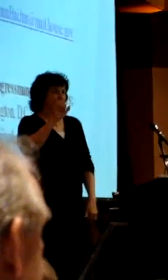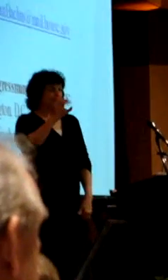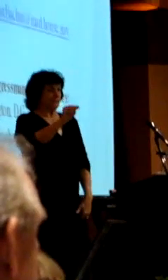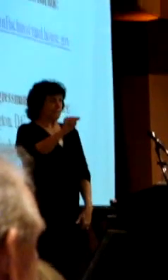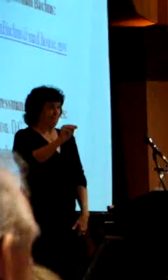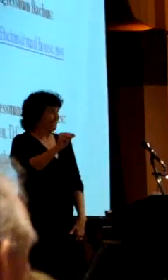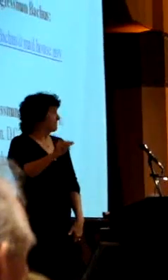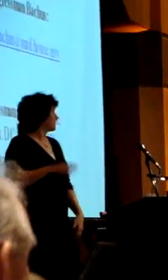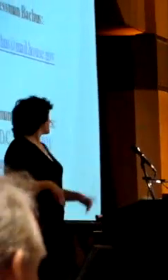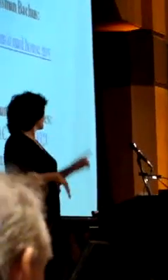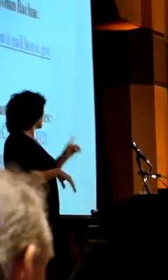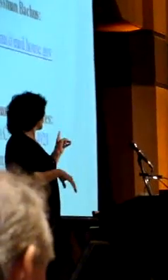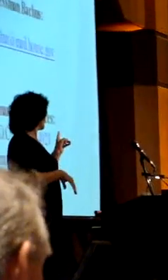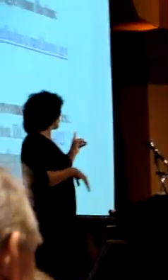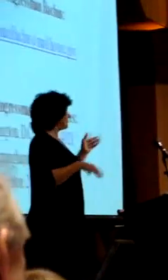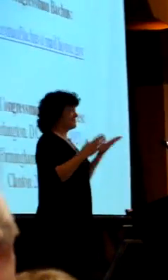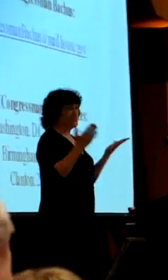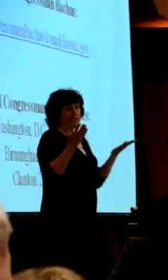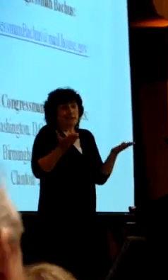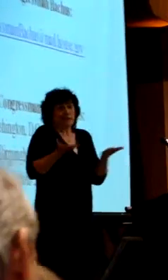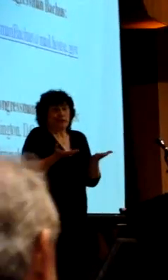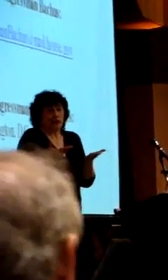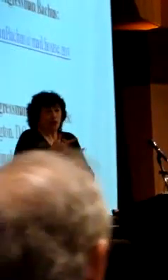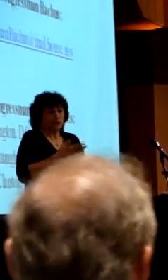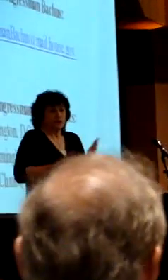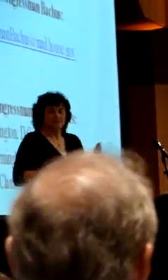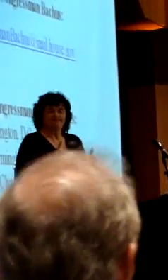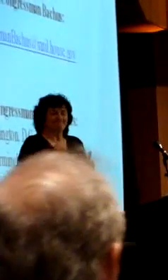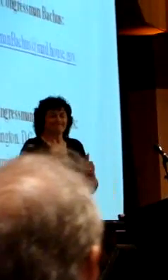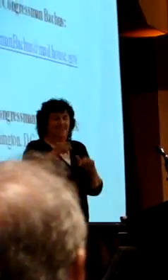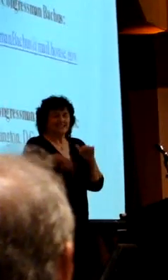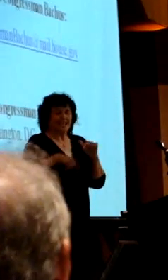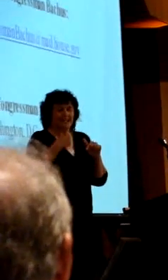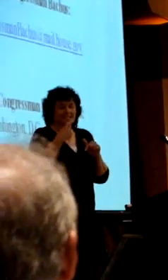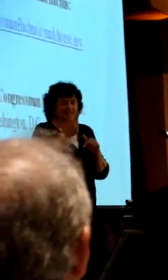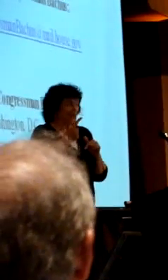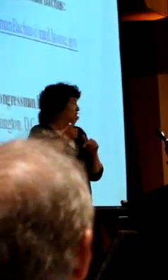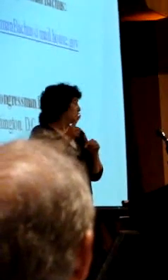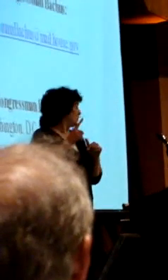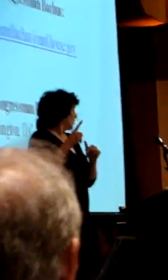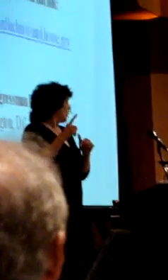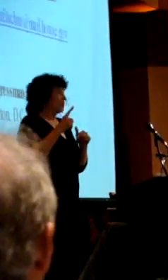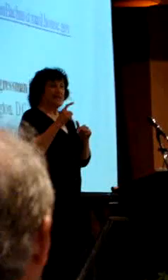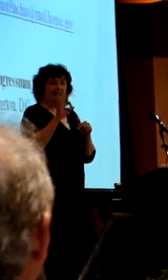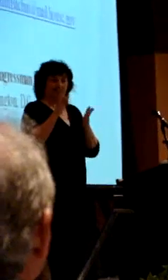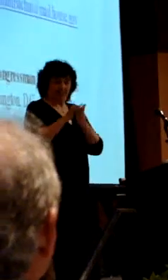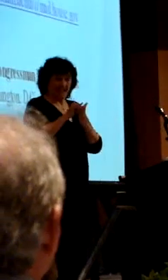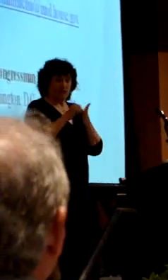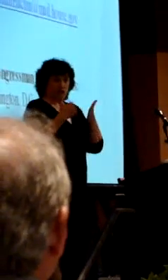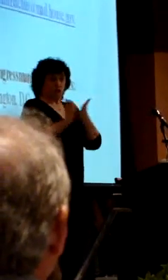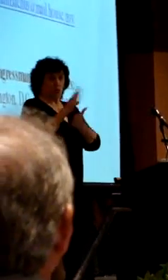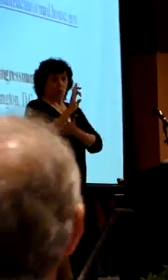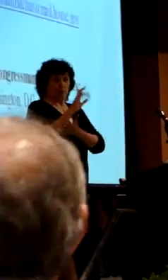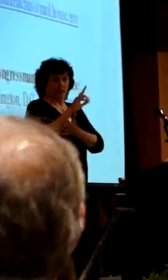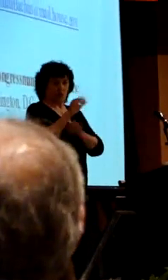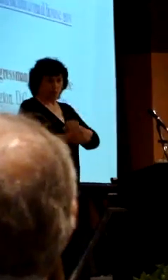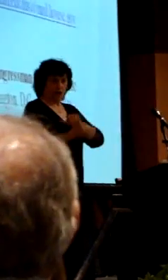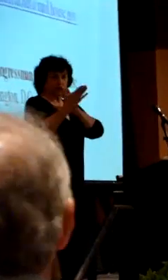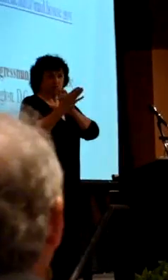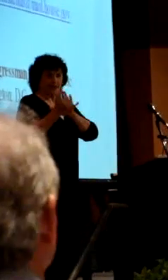Here is what, you know, I can't tell you whether this bill would address it or not. I can tell you